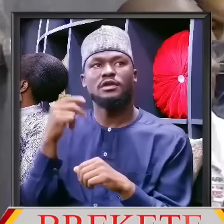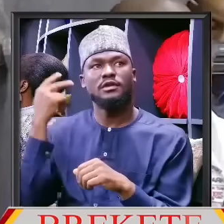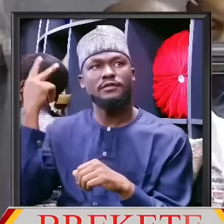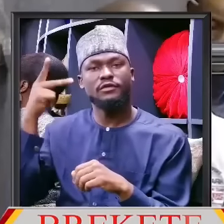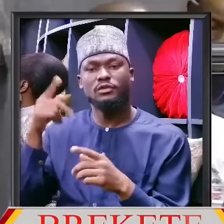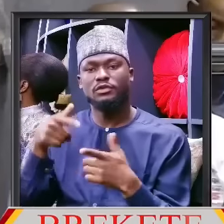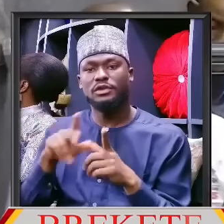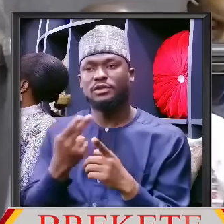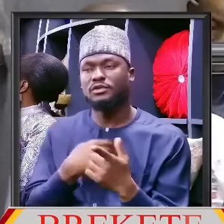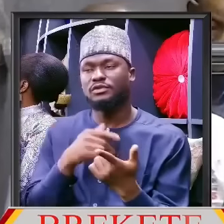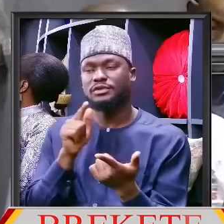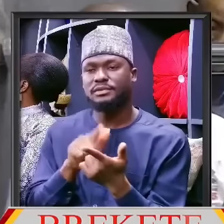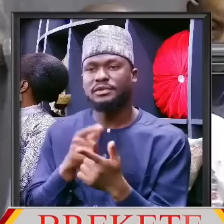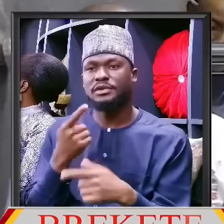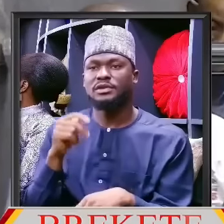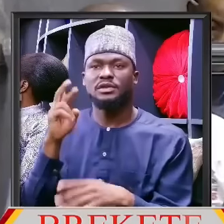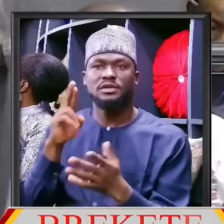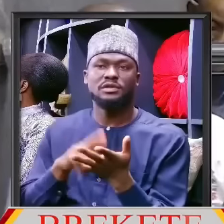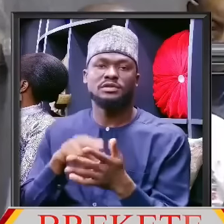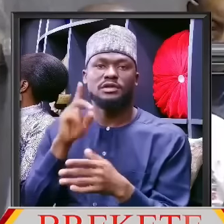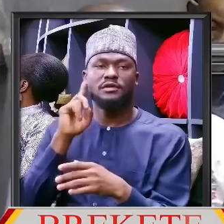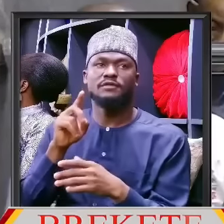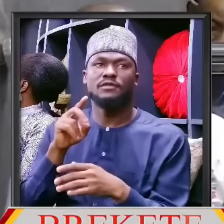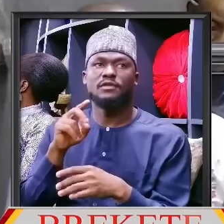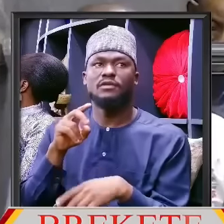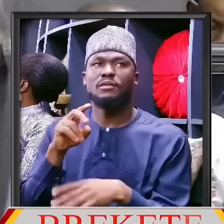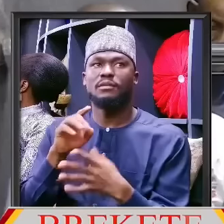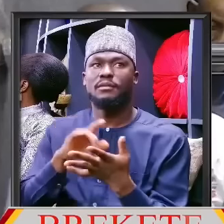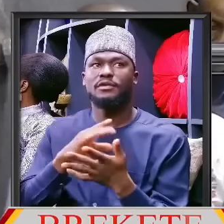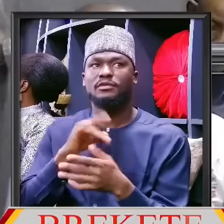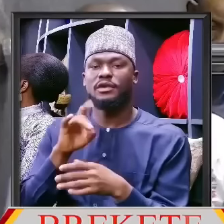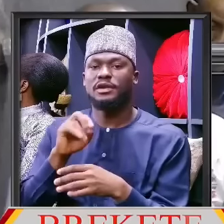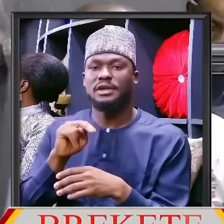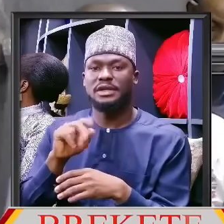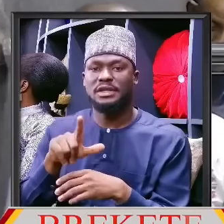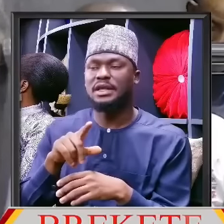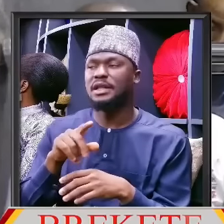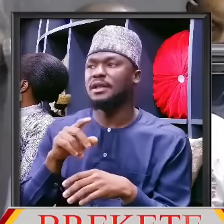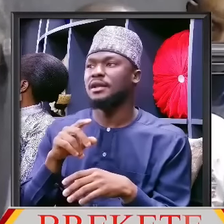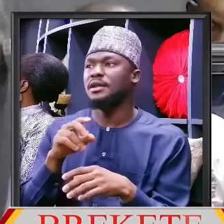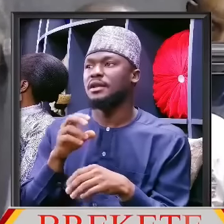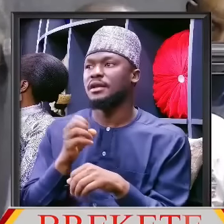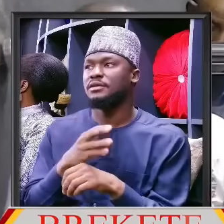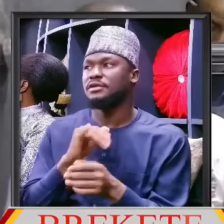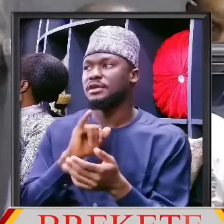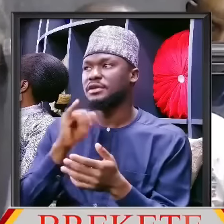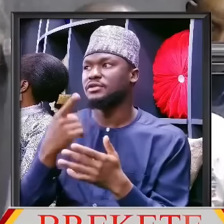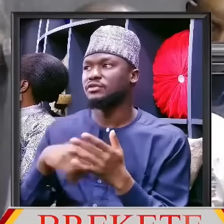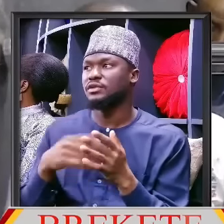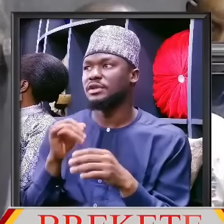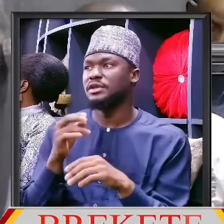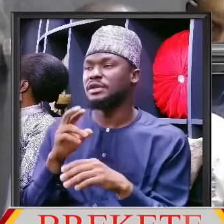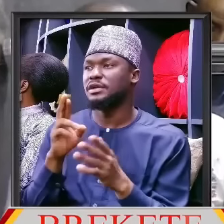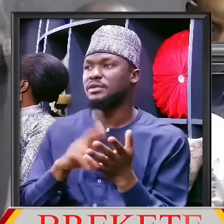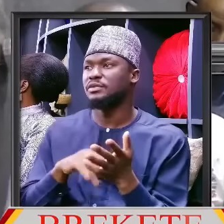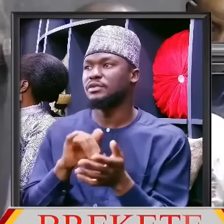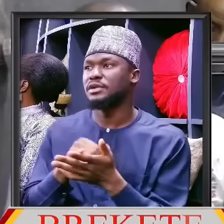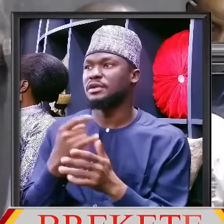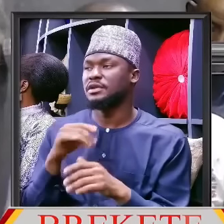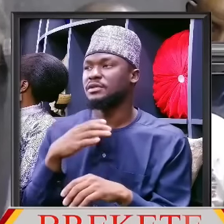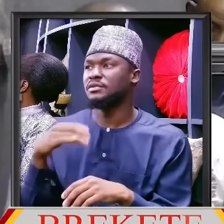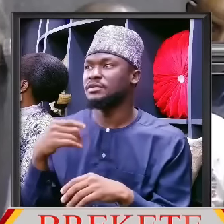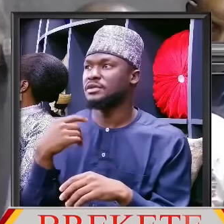go meet the registrar of medical and dental council. That one, they call report saying, I saw the commissioner go